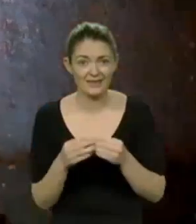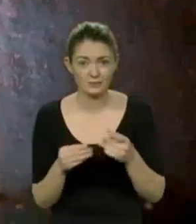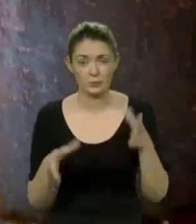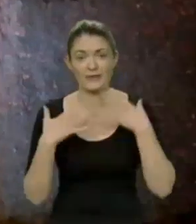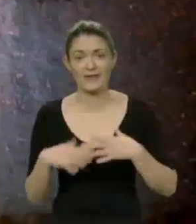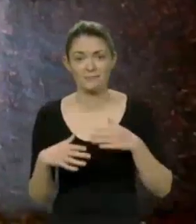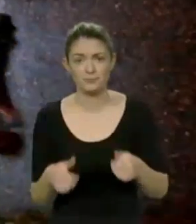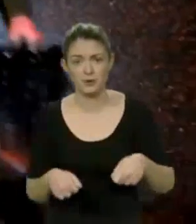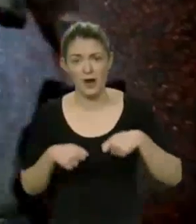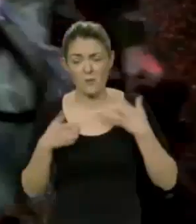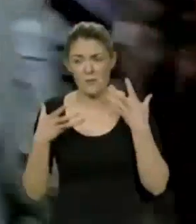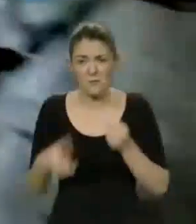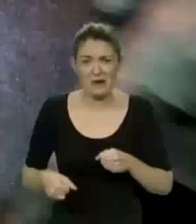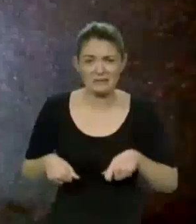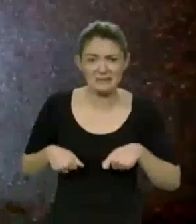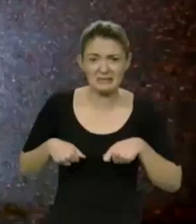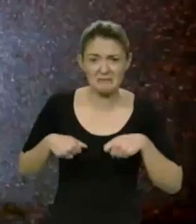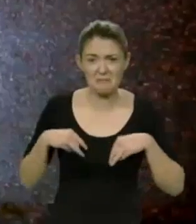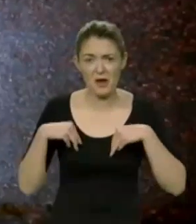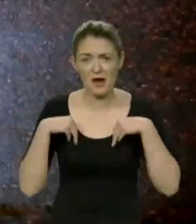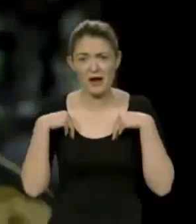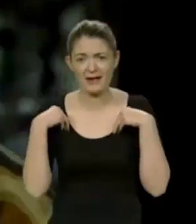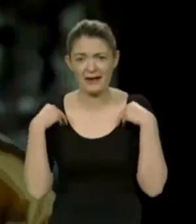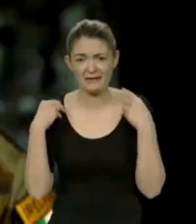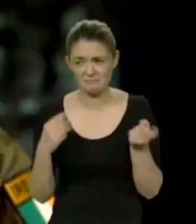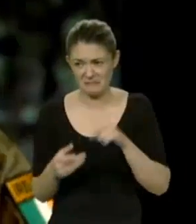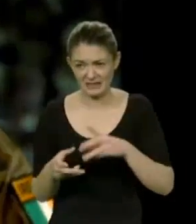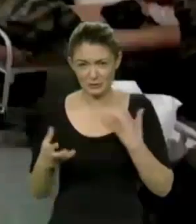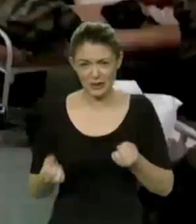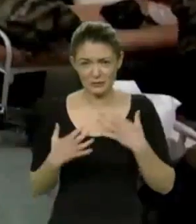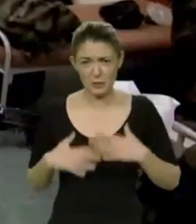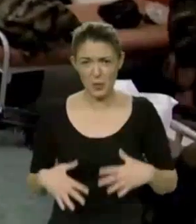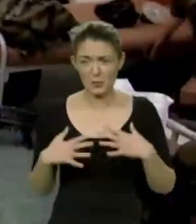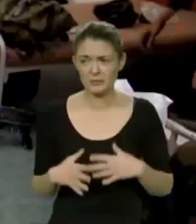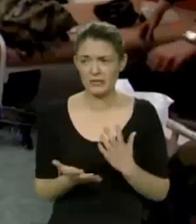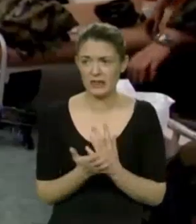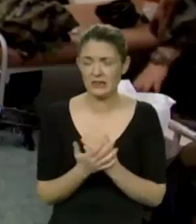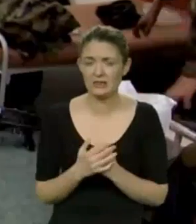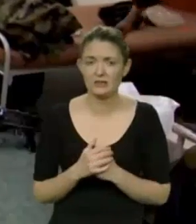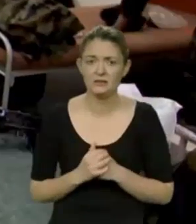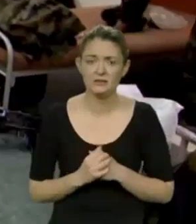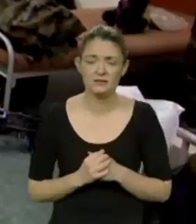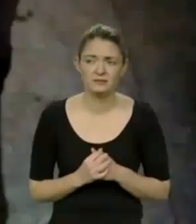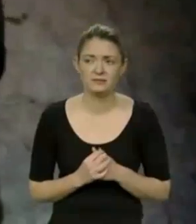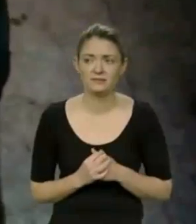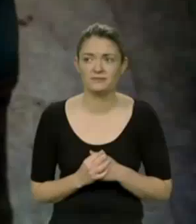Then you go get your gear and you put back on the wet gear in the morning. So you get back into your wet clothes.